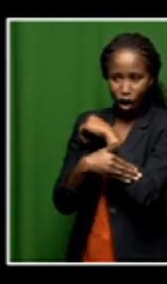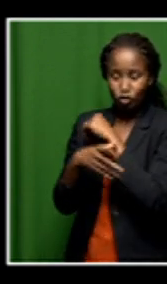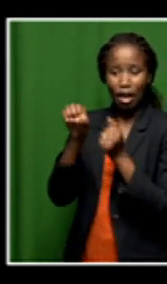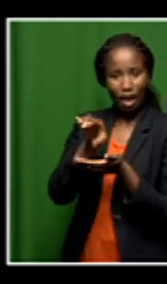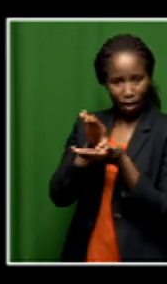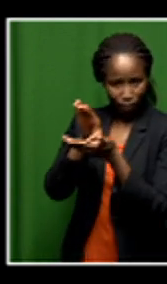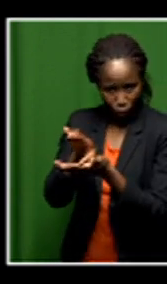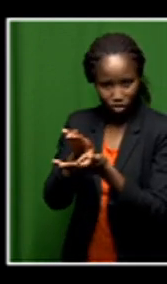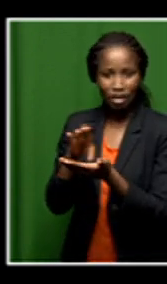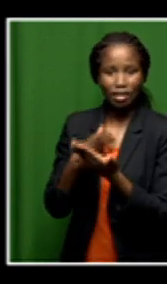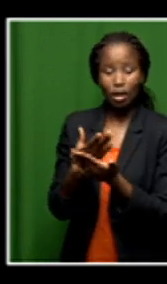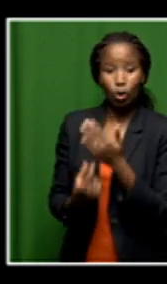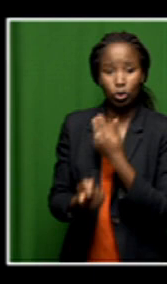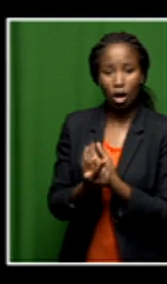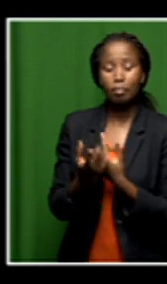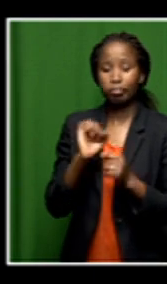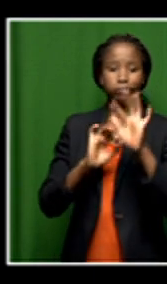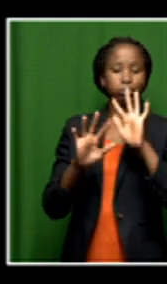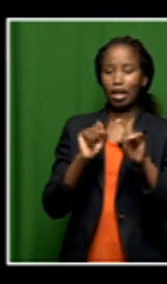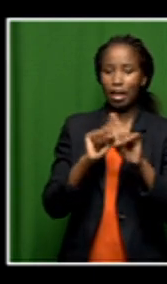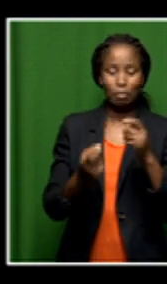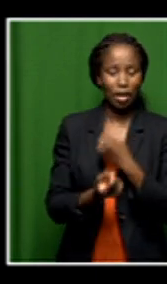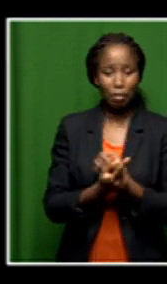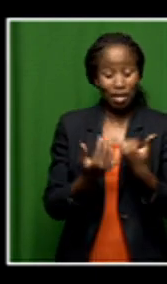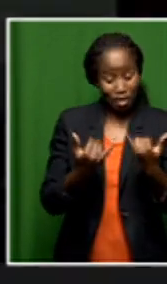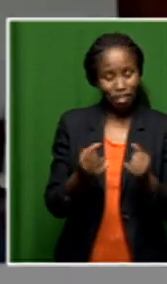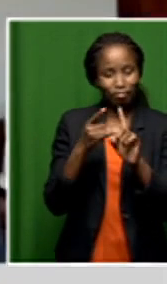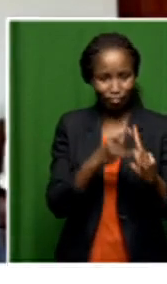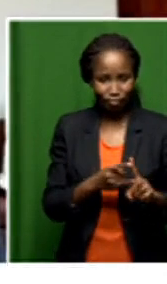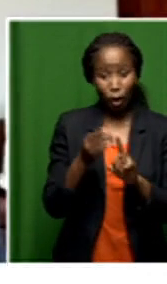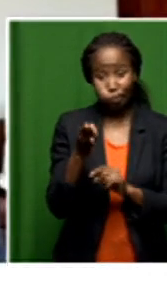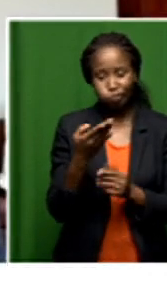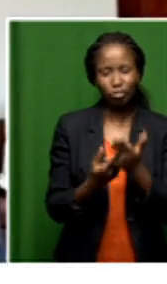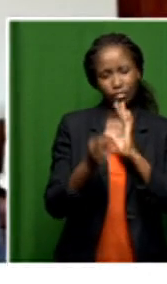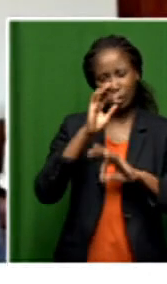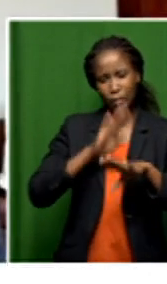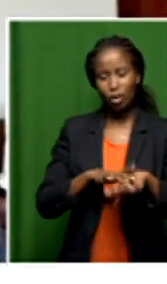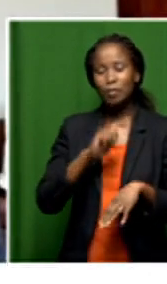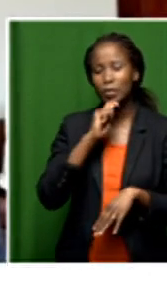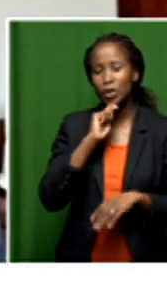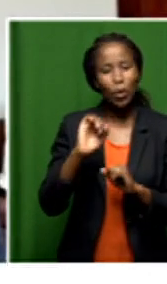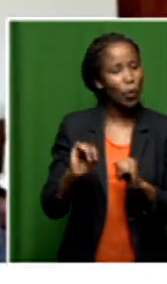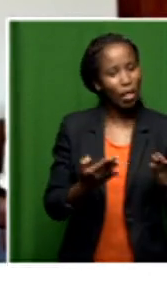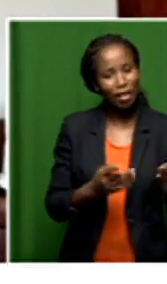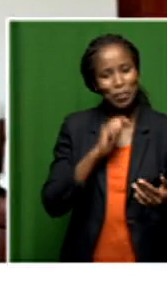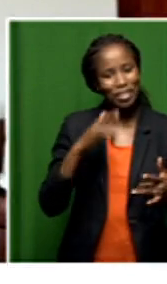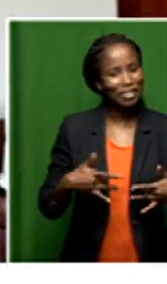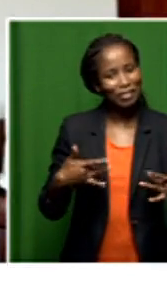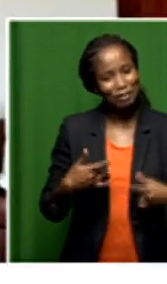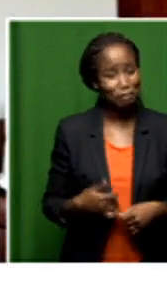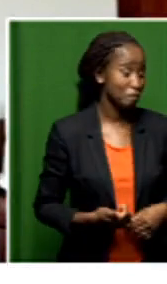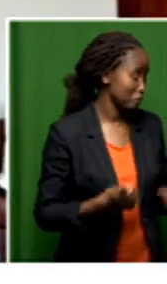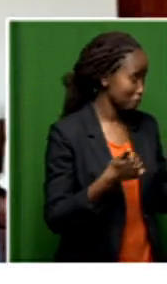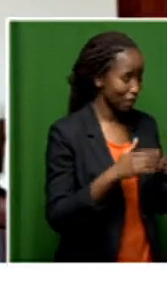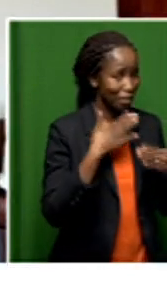the inherent pitfalls. Well, Warren joins us now on Zoom to tell us more. Warren, good morning. Welcome to Morning Live. Thank you so much. It's great to